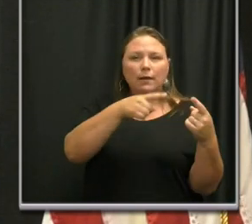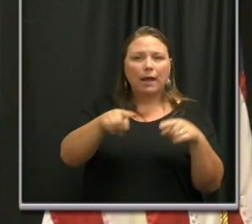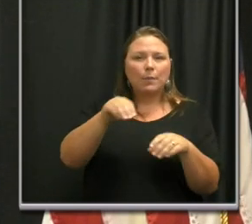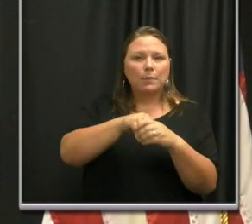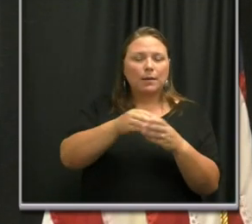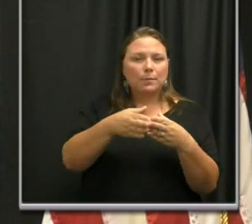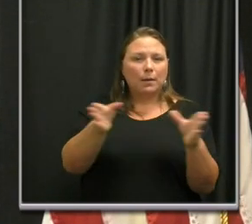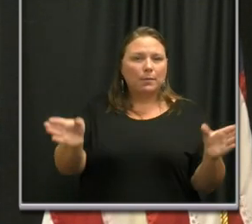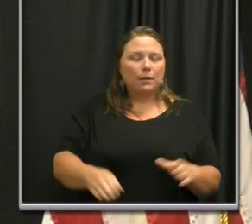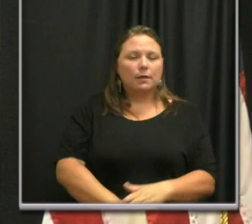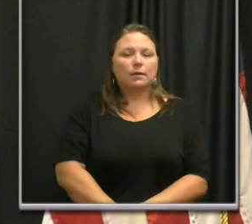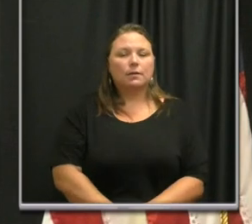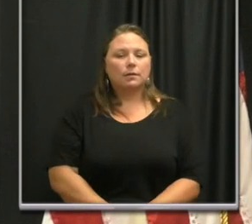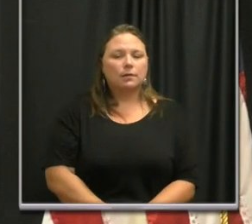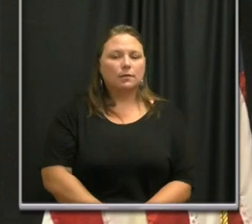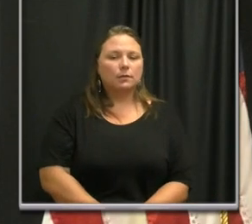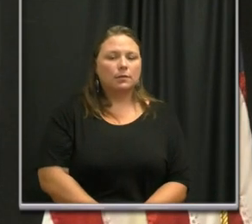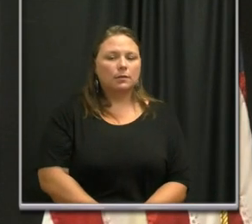Thank you.